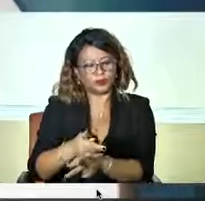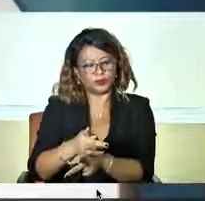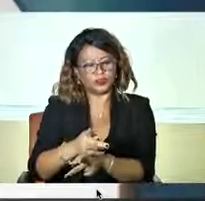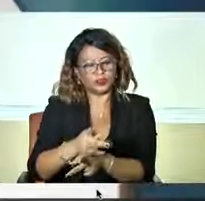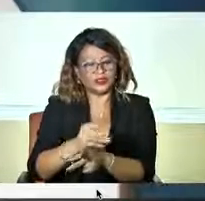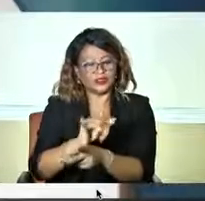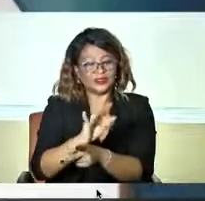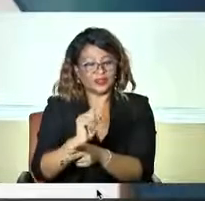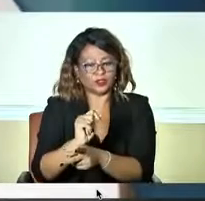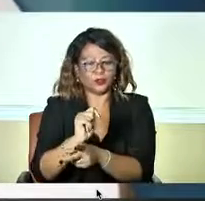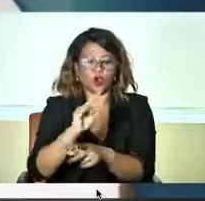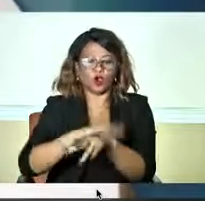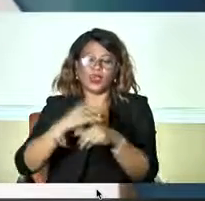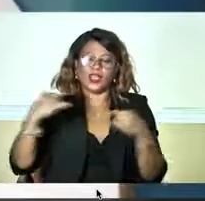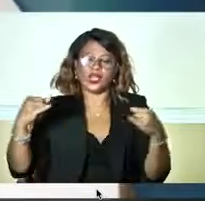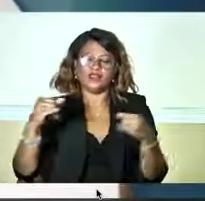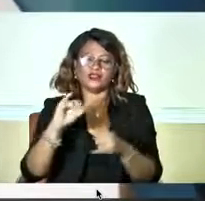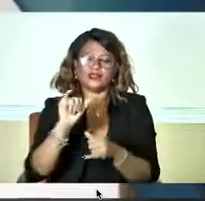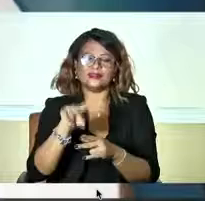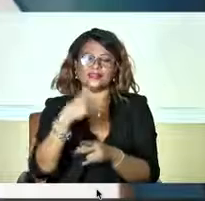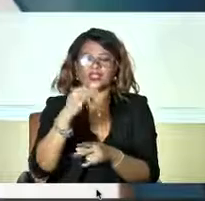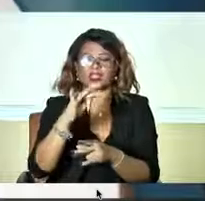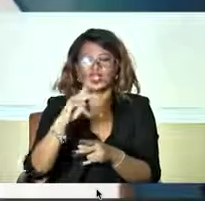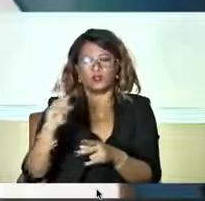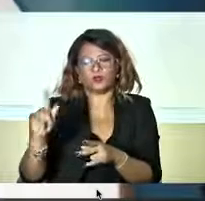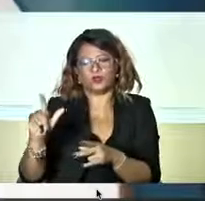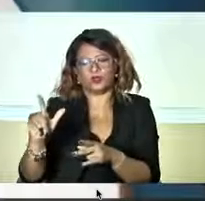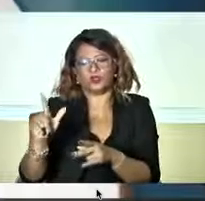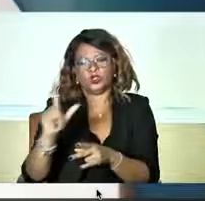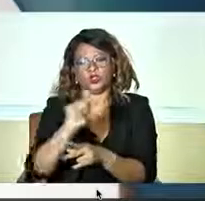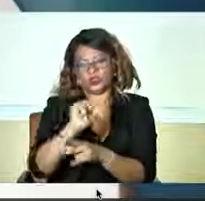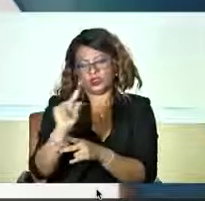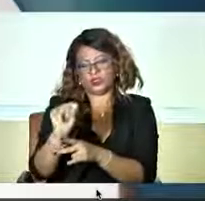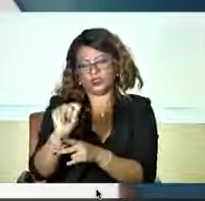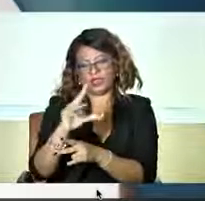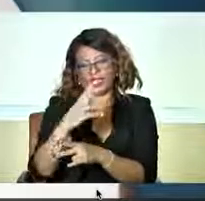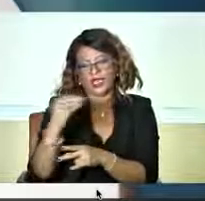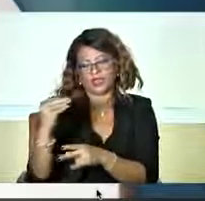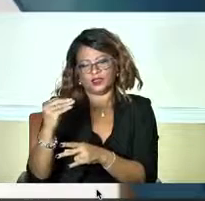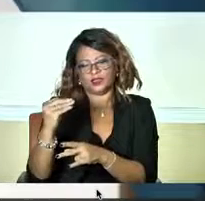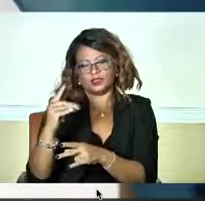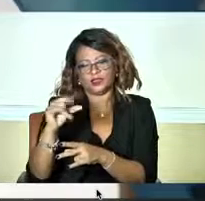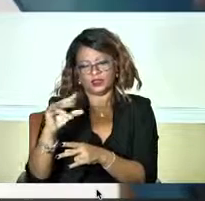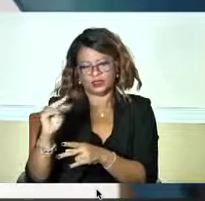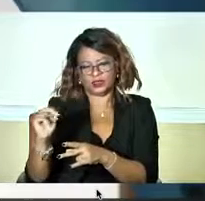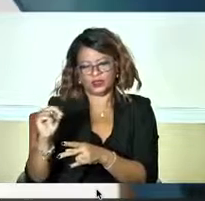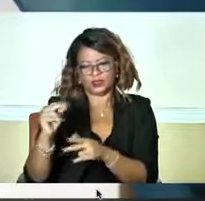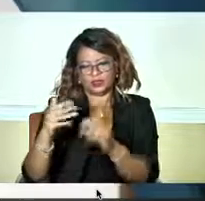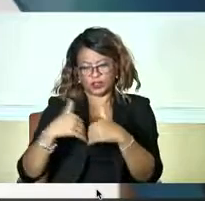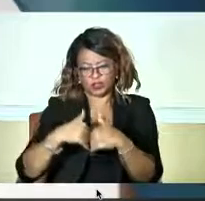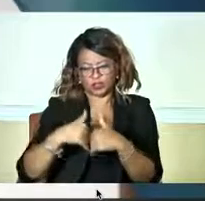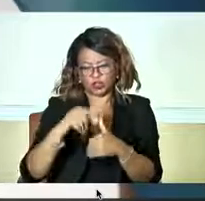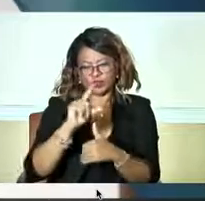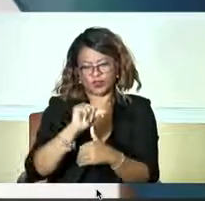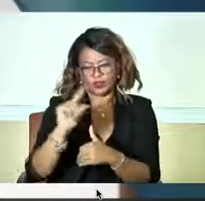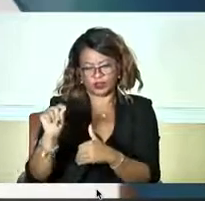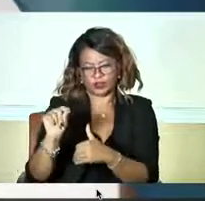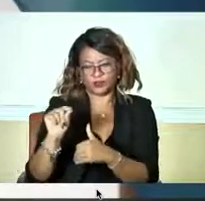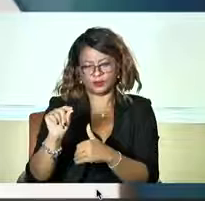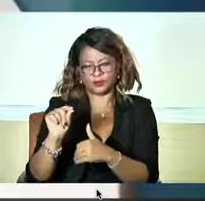live on the 2nd of April 2020 and was decommissioned on the 3rd of June